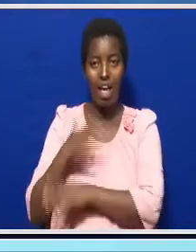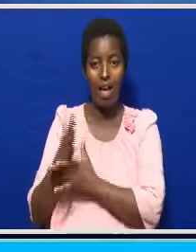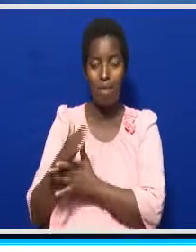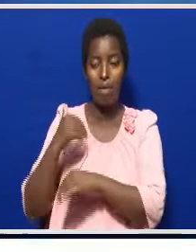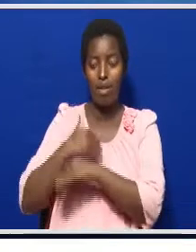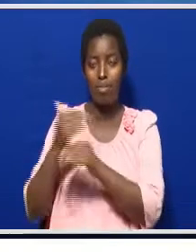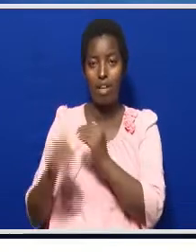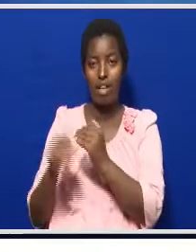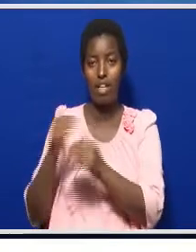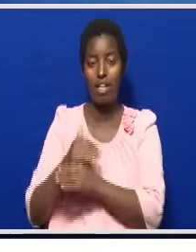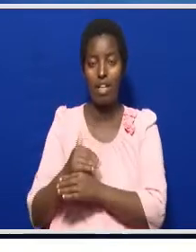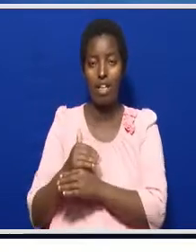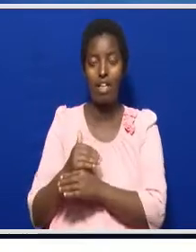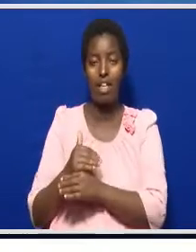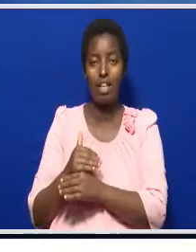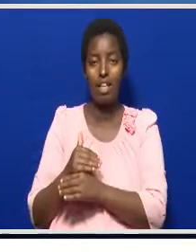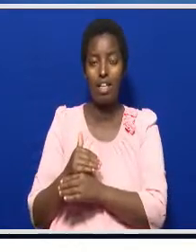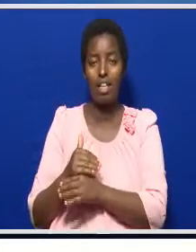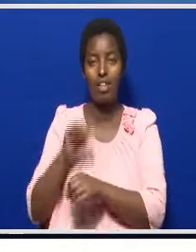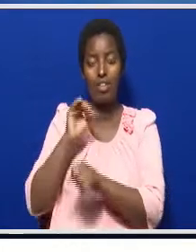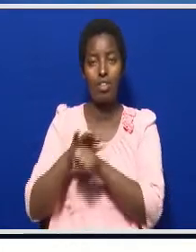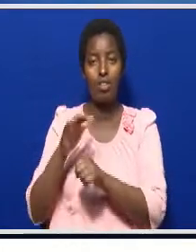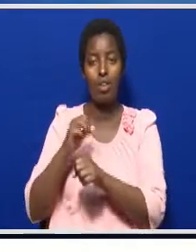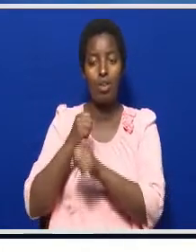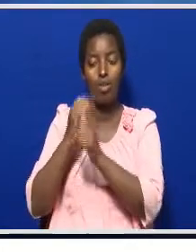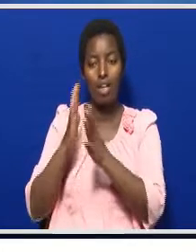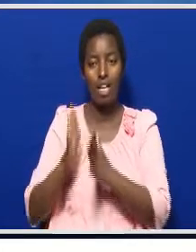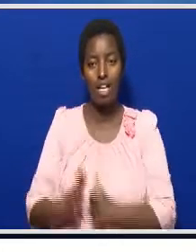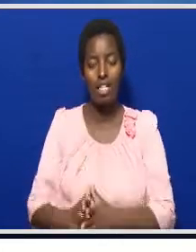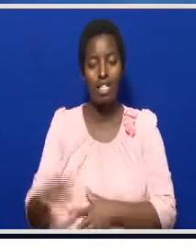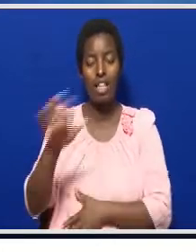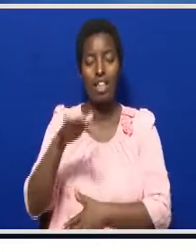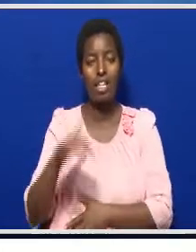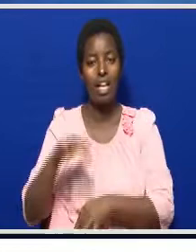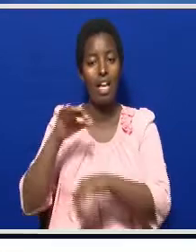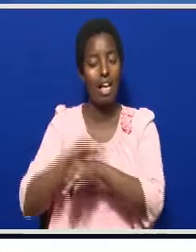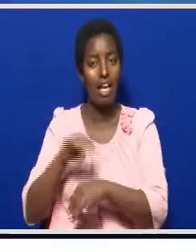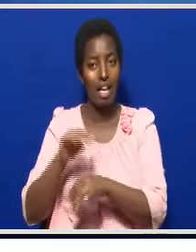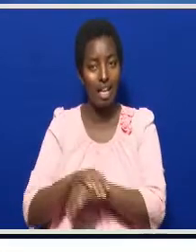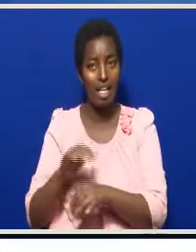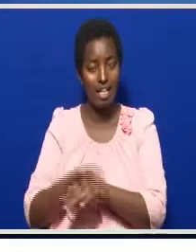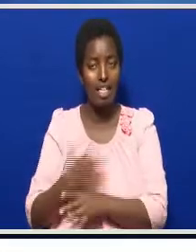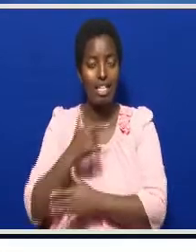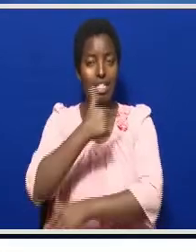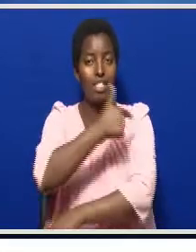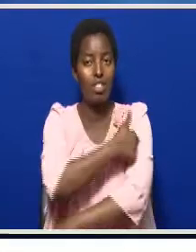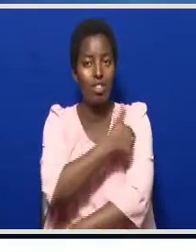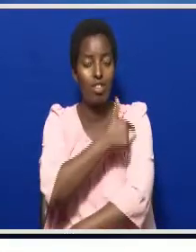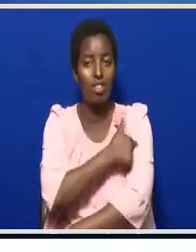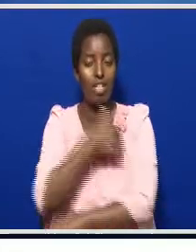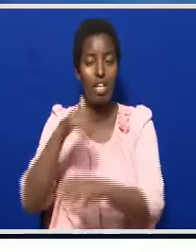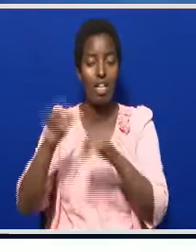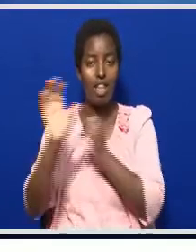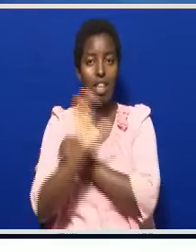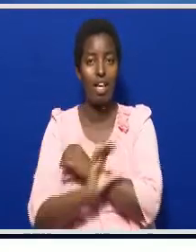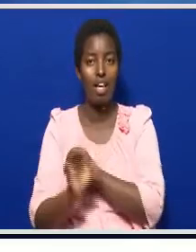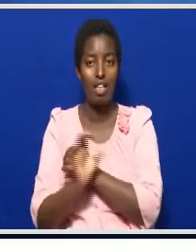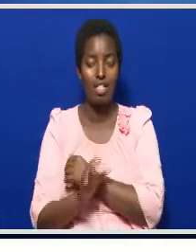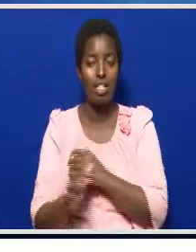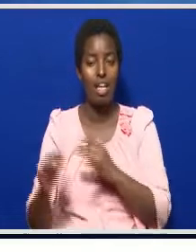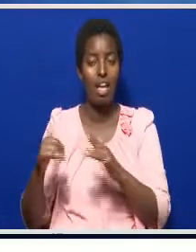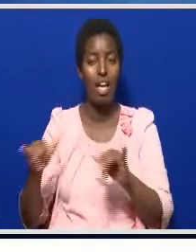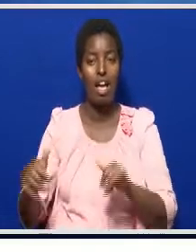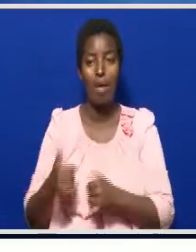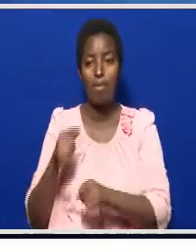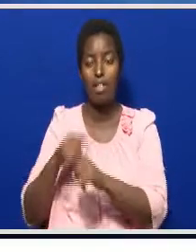up at the ATHIRIVER EPZ Center to ensure that workers at the facility access the massive inoculation dosage in the country. This